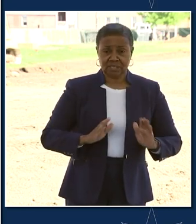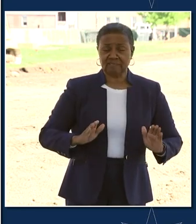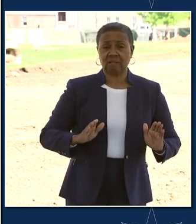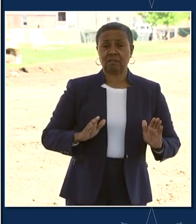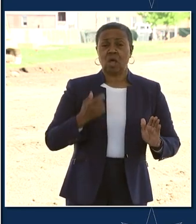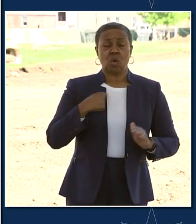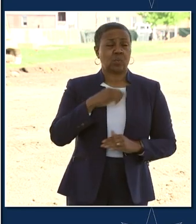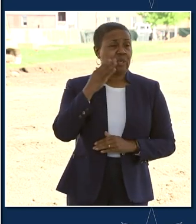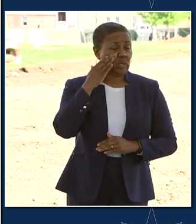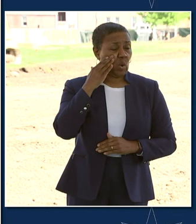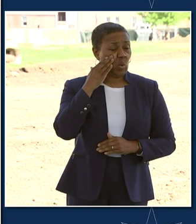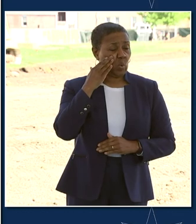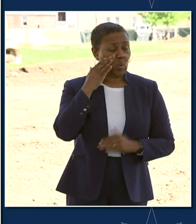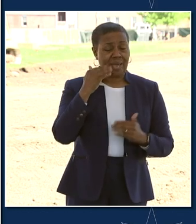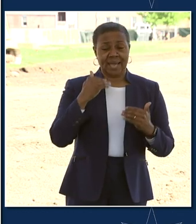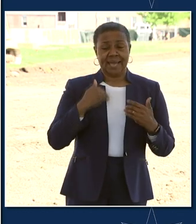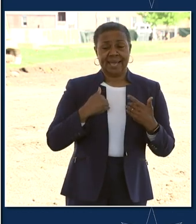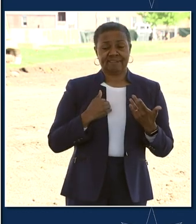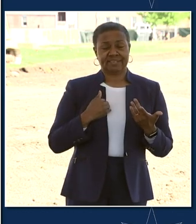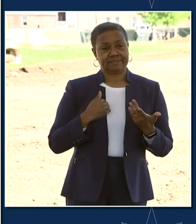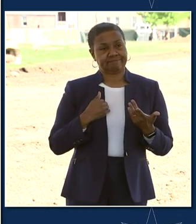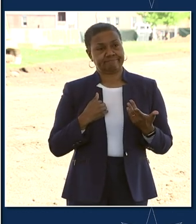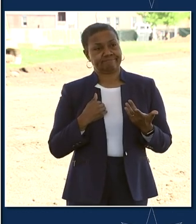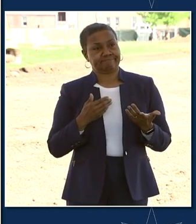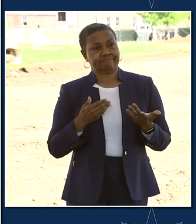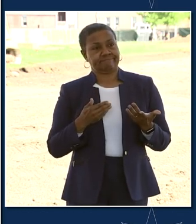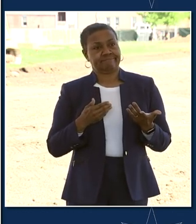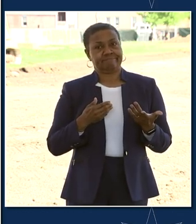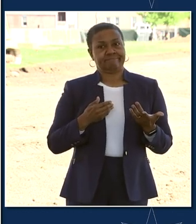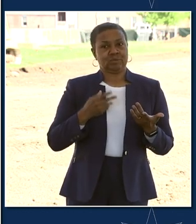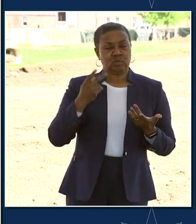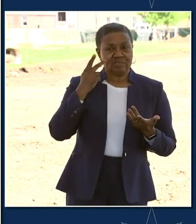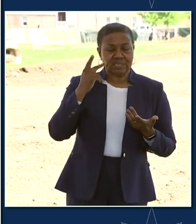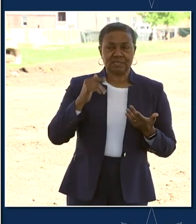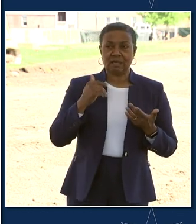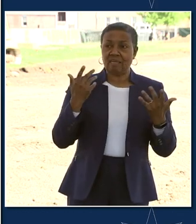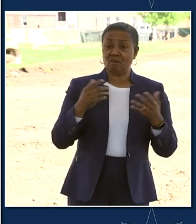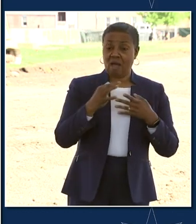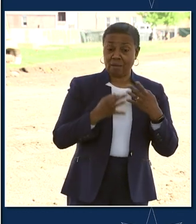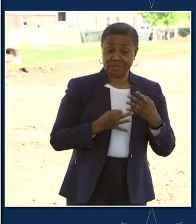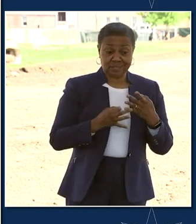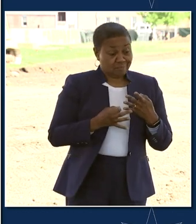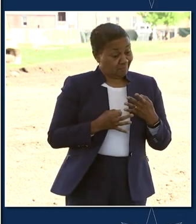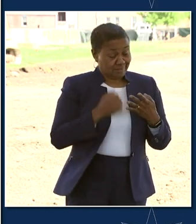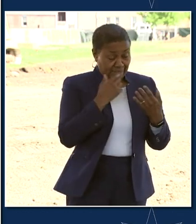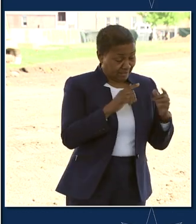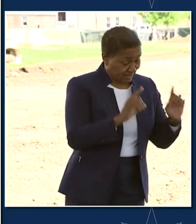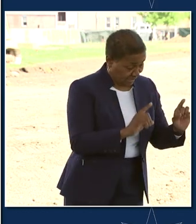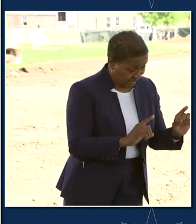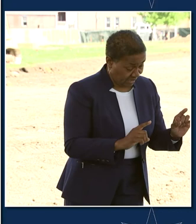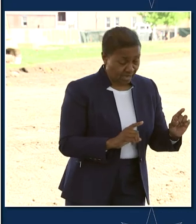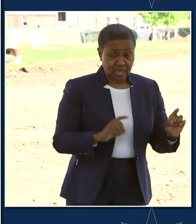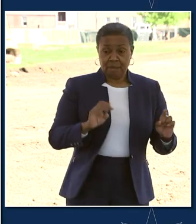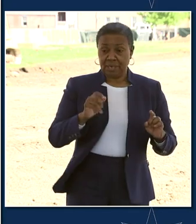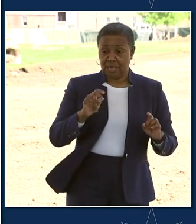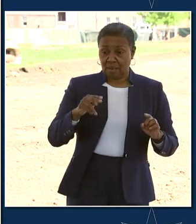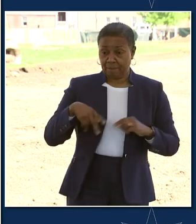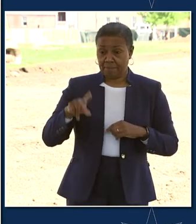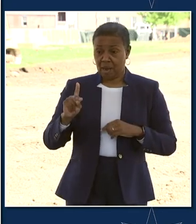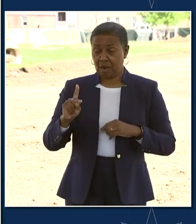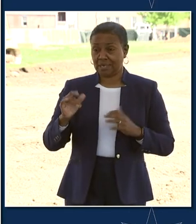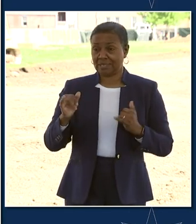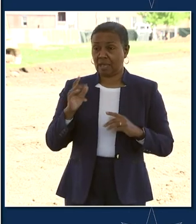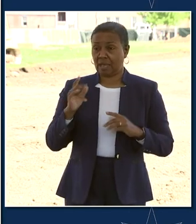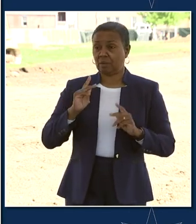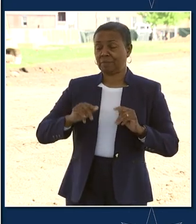just know, having really, frankly, exhausted a lot of other options, where Millennium Park has become a gathering place,